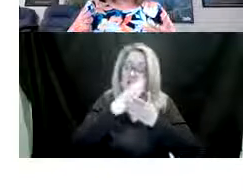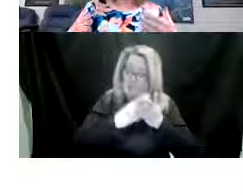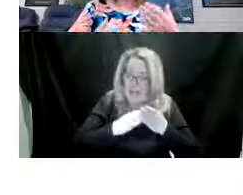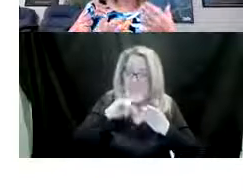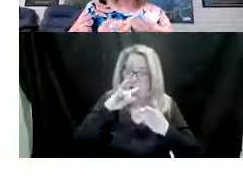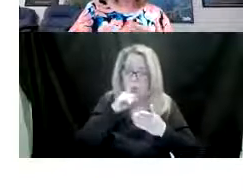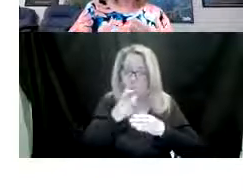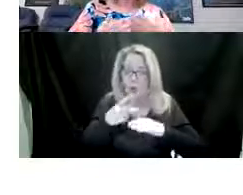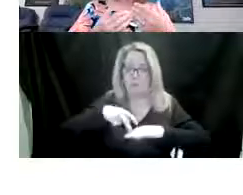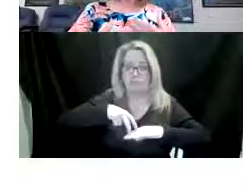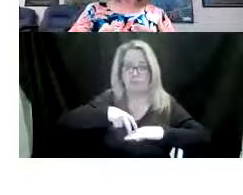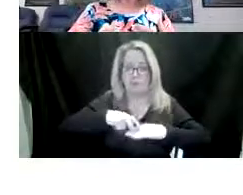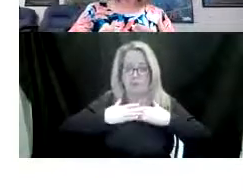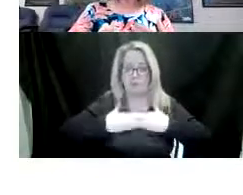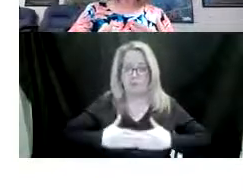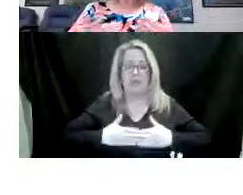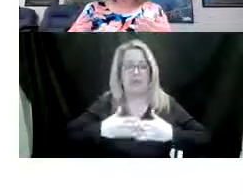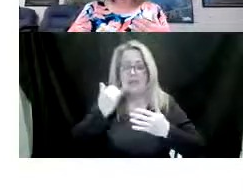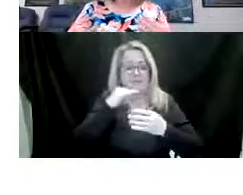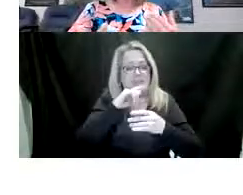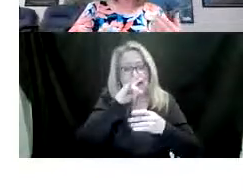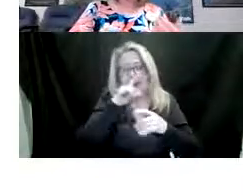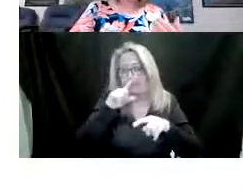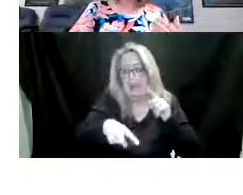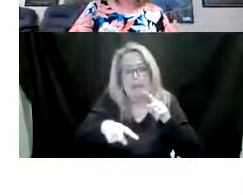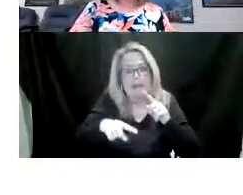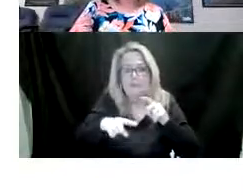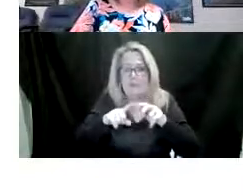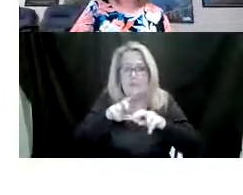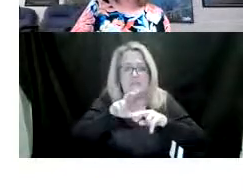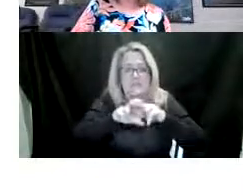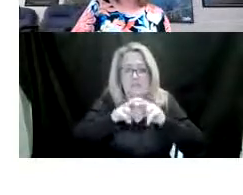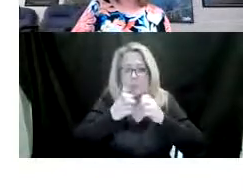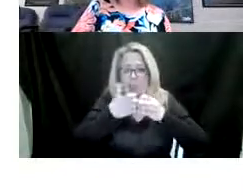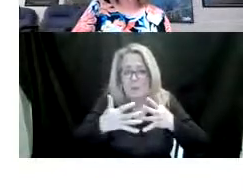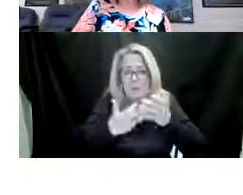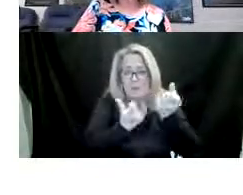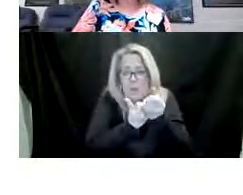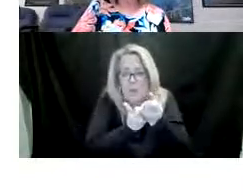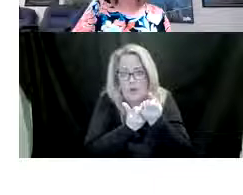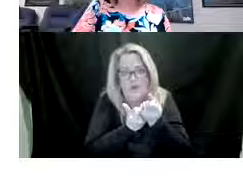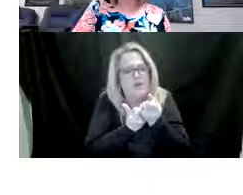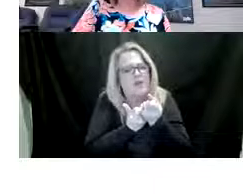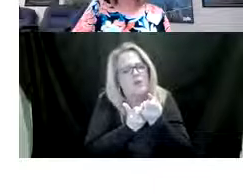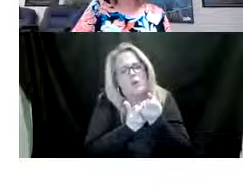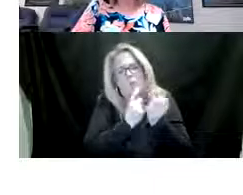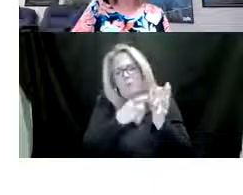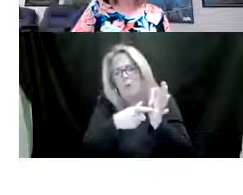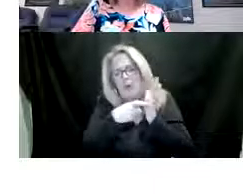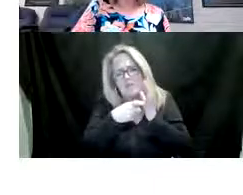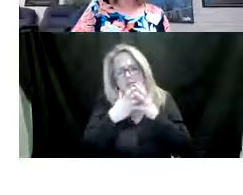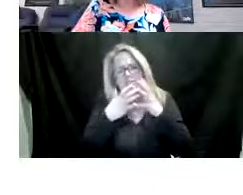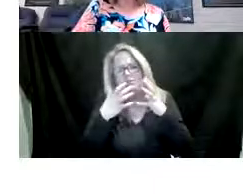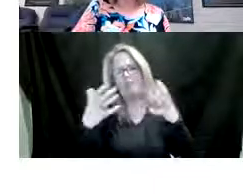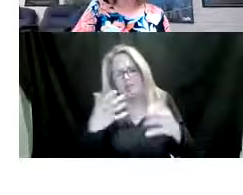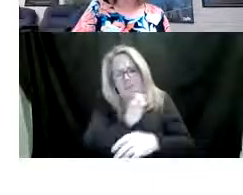are not able to, for example, sit upright without some support, takes a tremendous amount of energy. And that